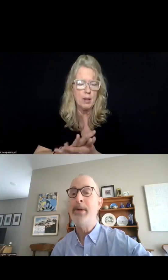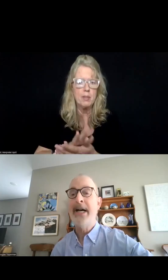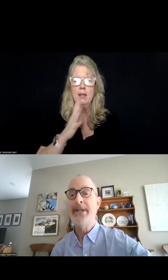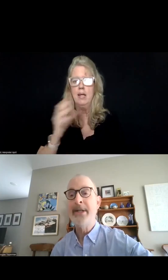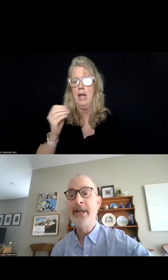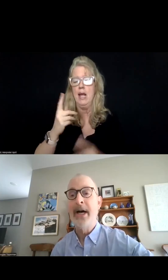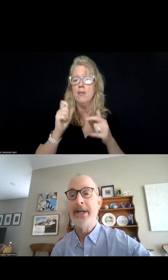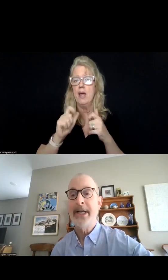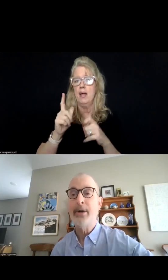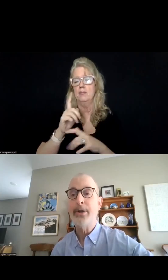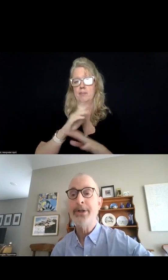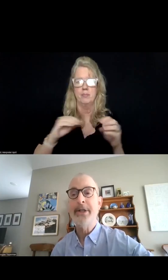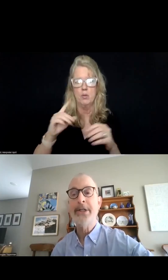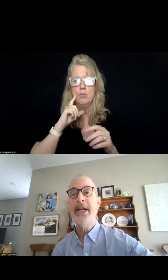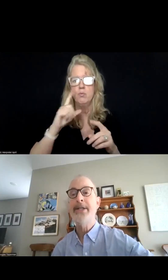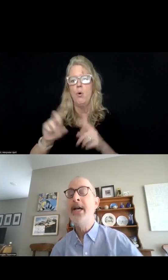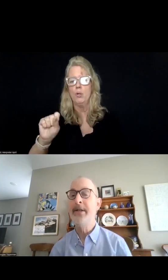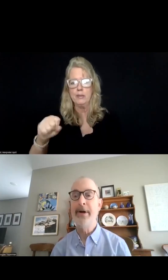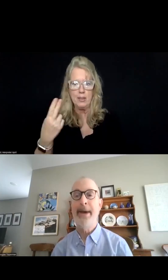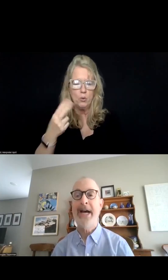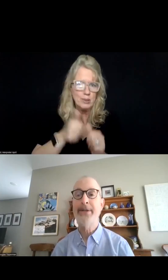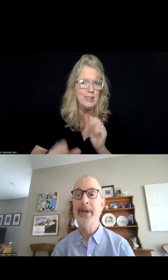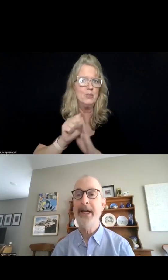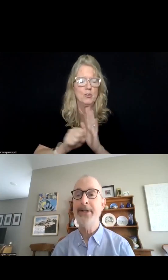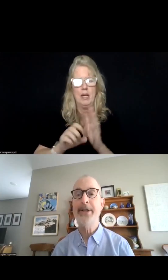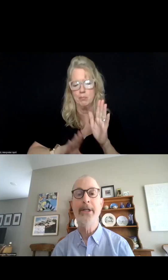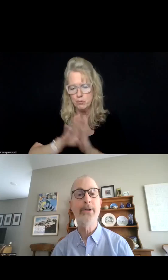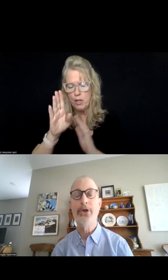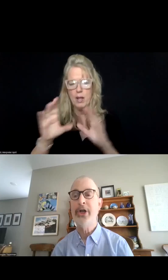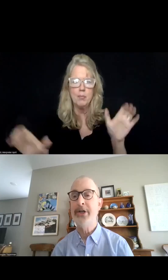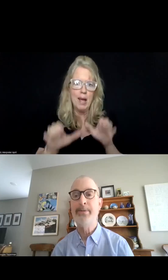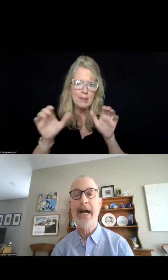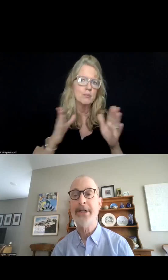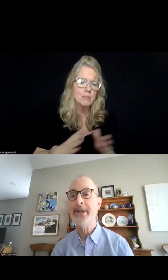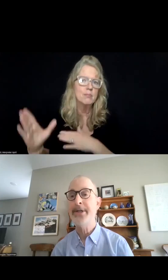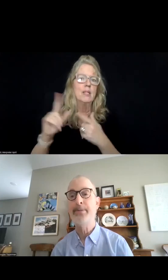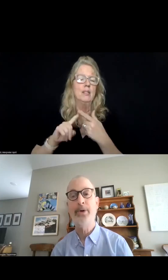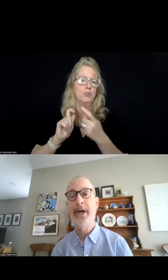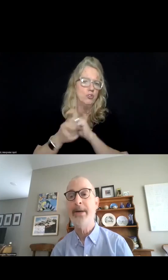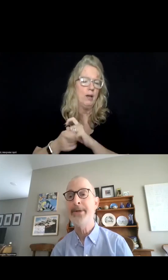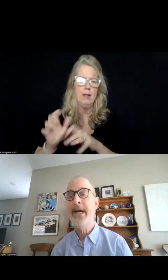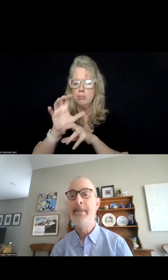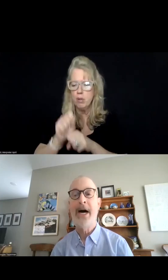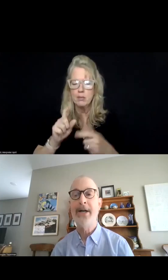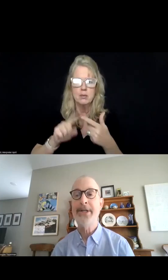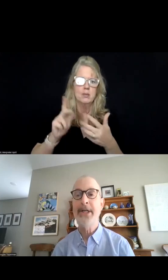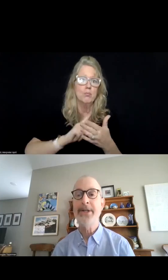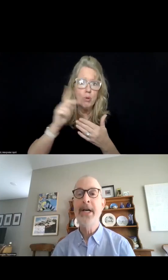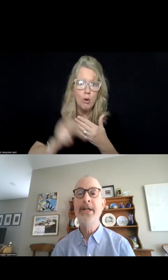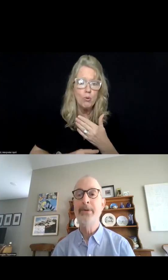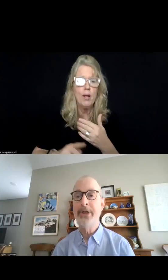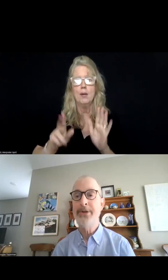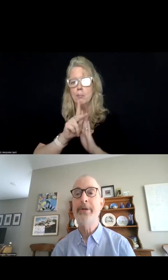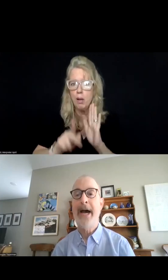have mobilized stakeholders in these states to develop action plans to change practices, programs,